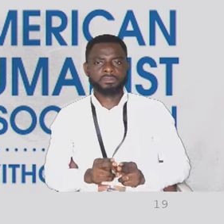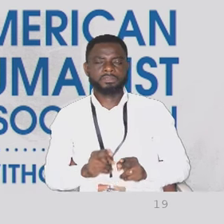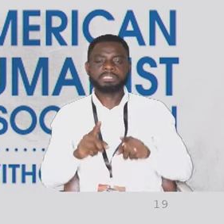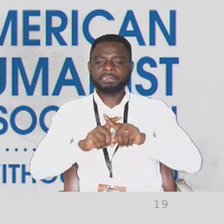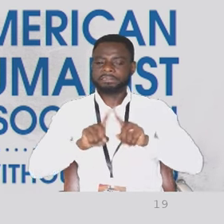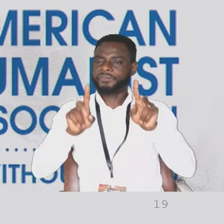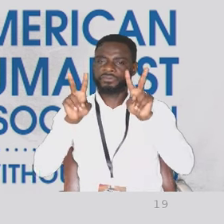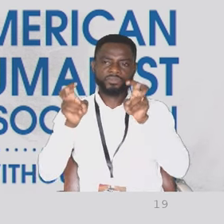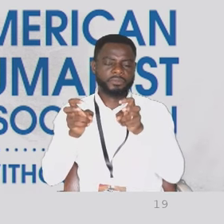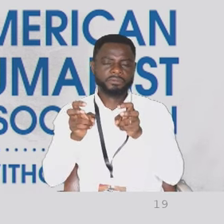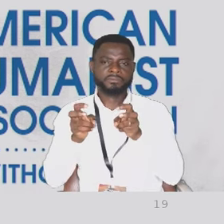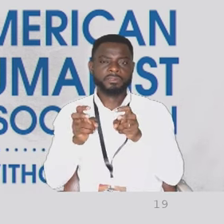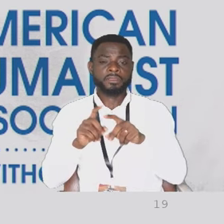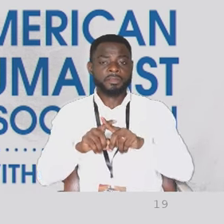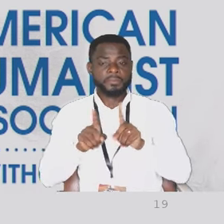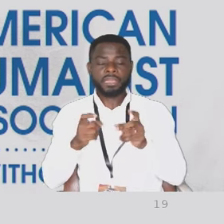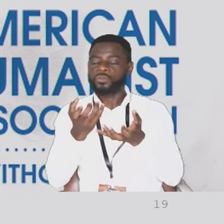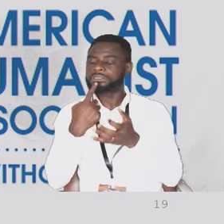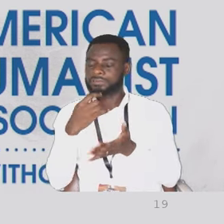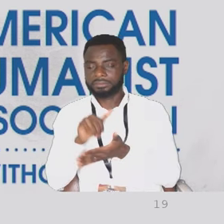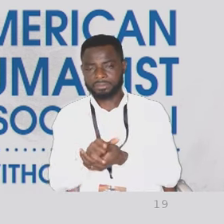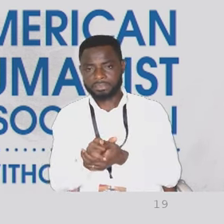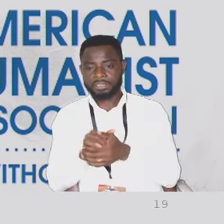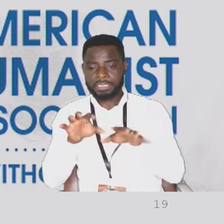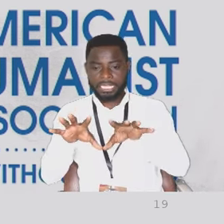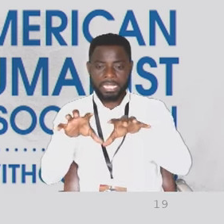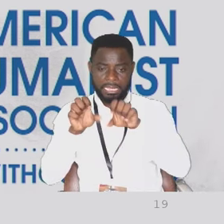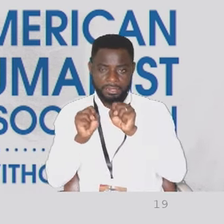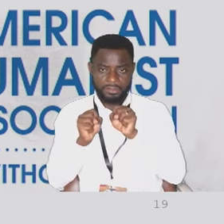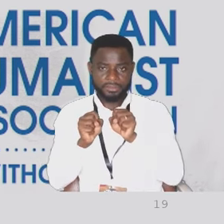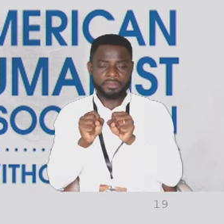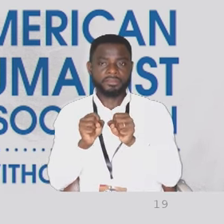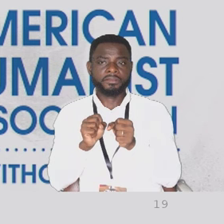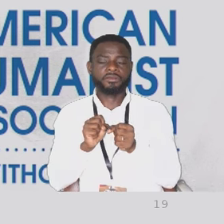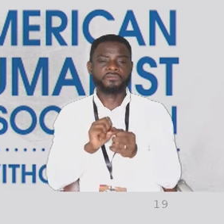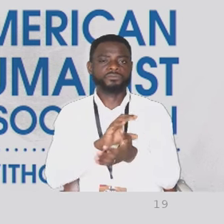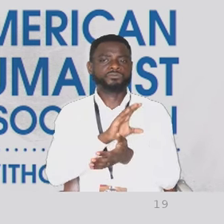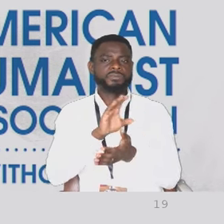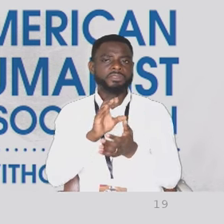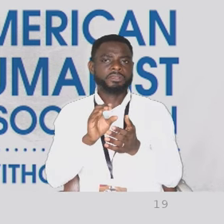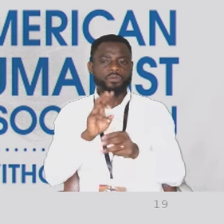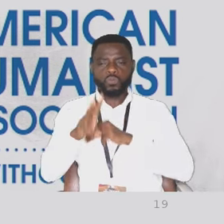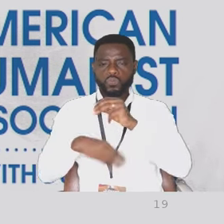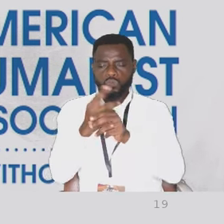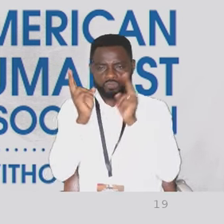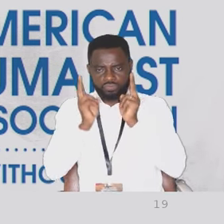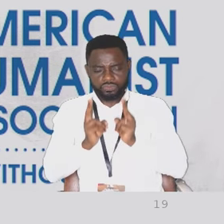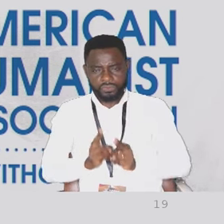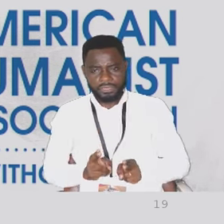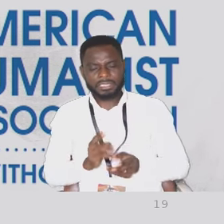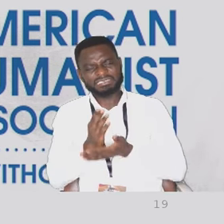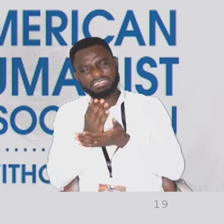topic altogether. But I want to say that the adoption of secular humanism and some aspect of